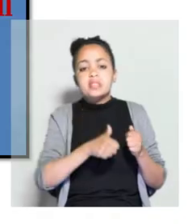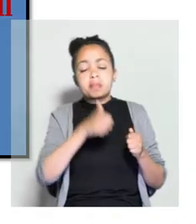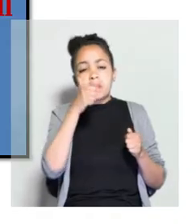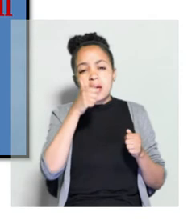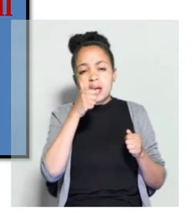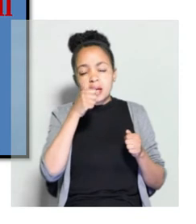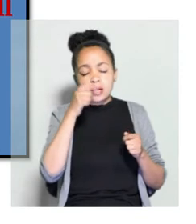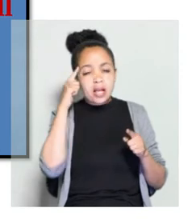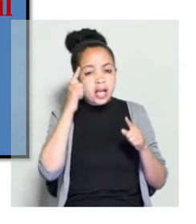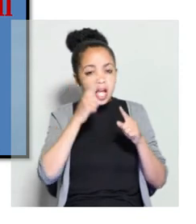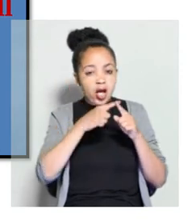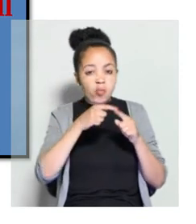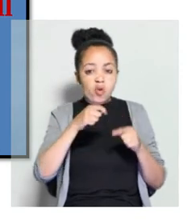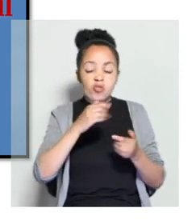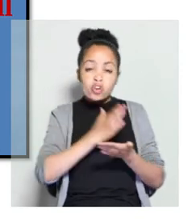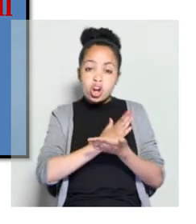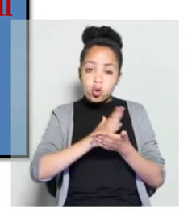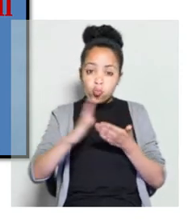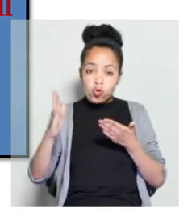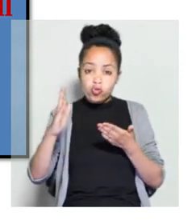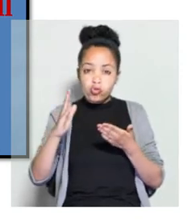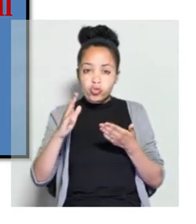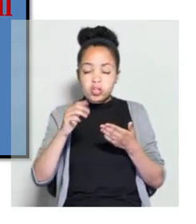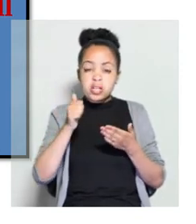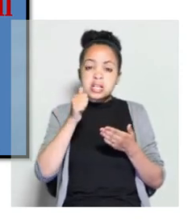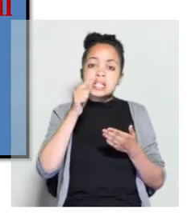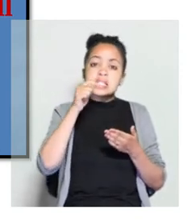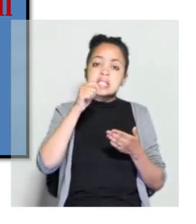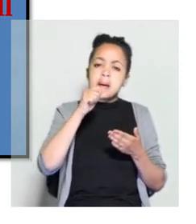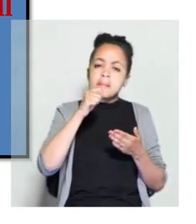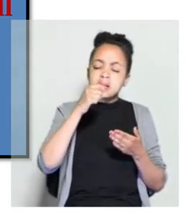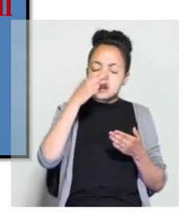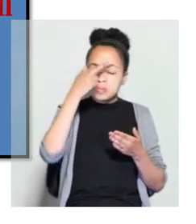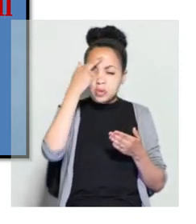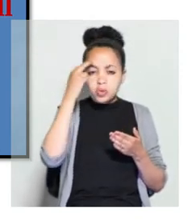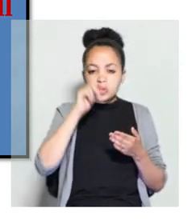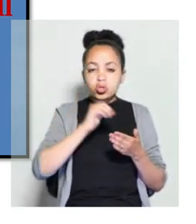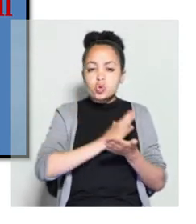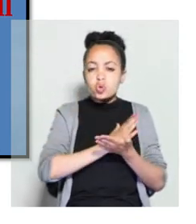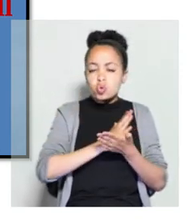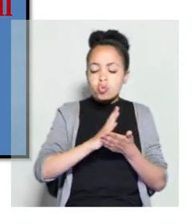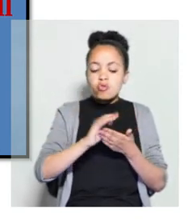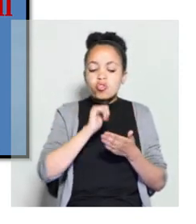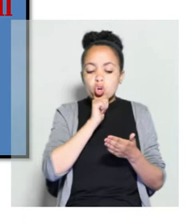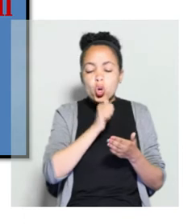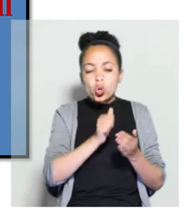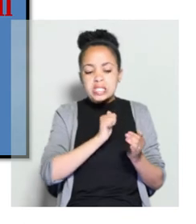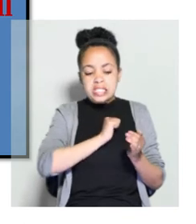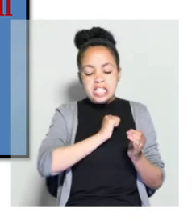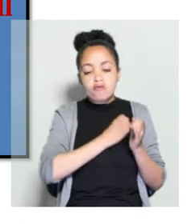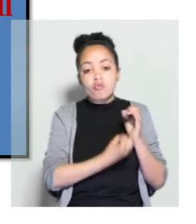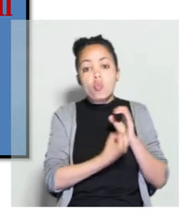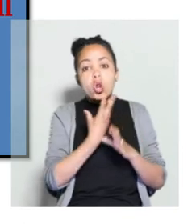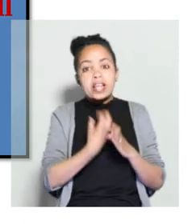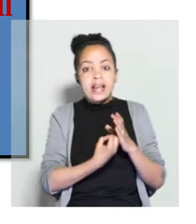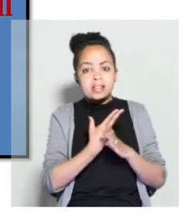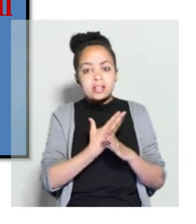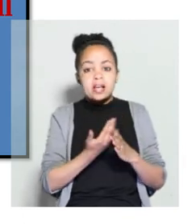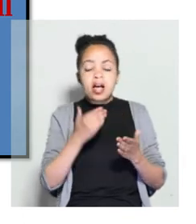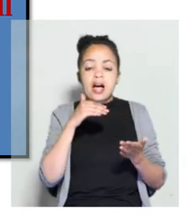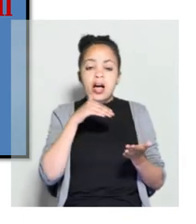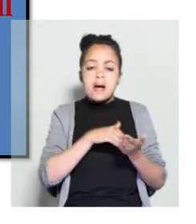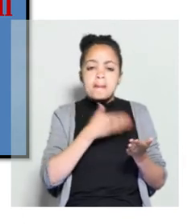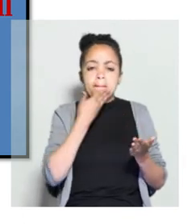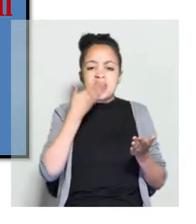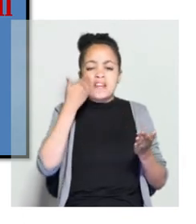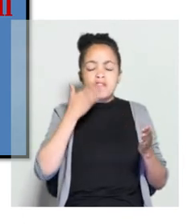of removing stamen here is to prevent the plant not to be self-pollinated, and